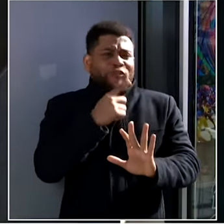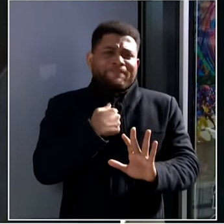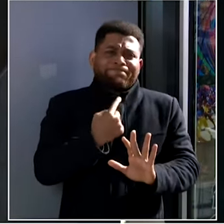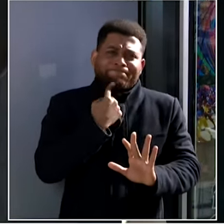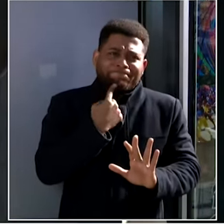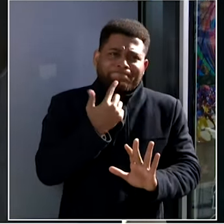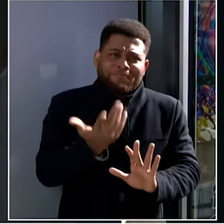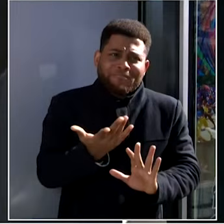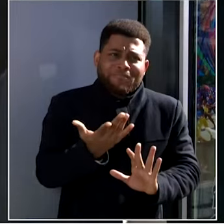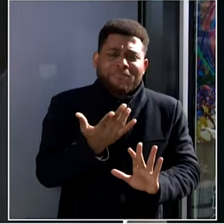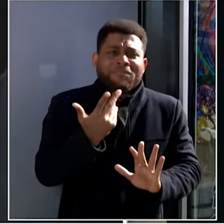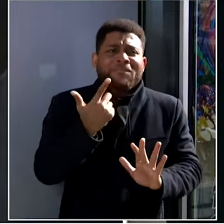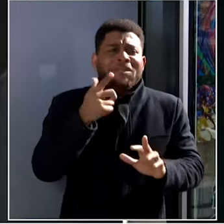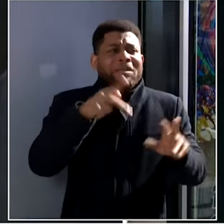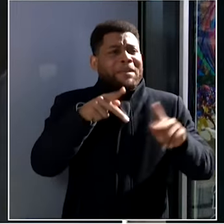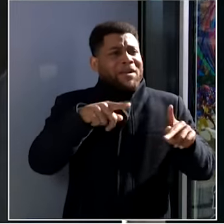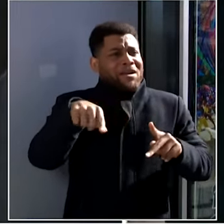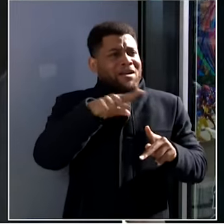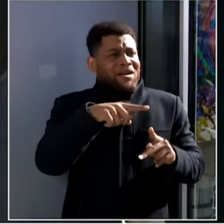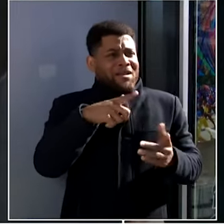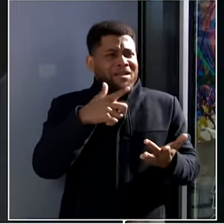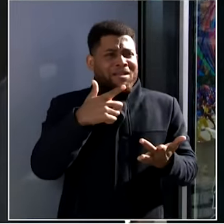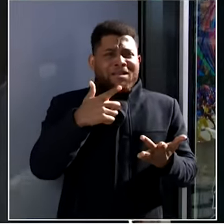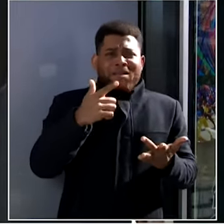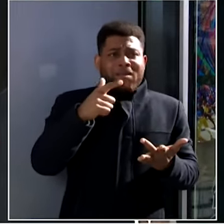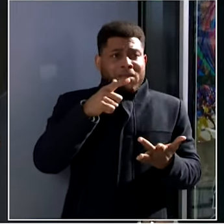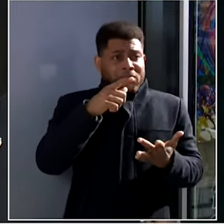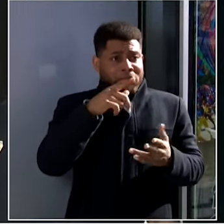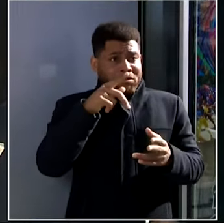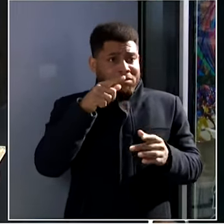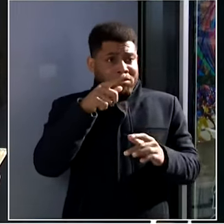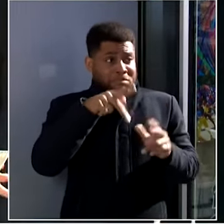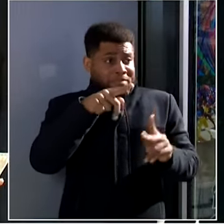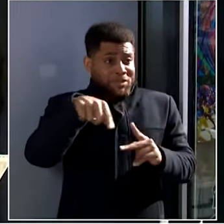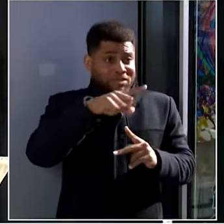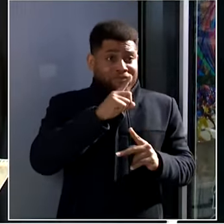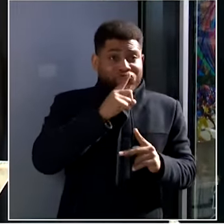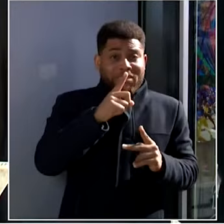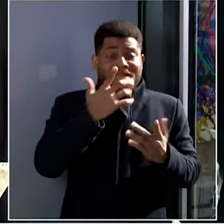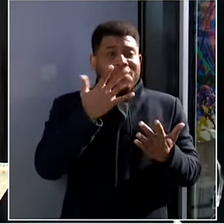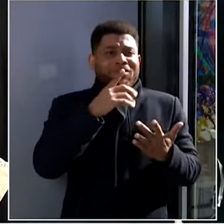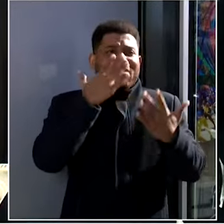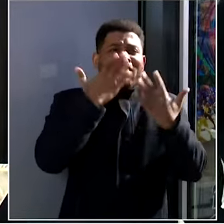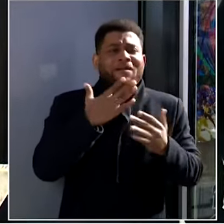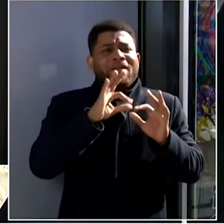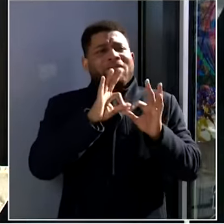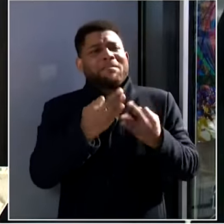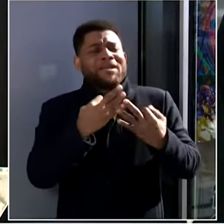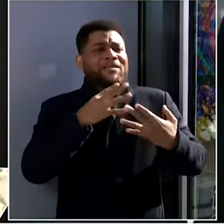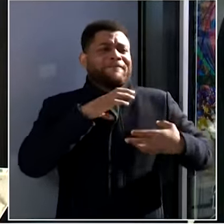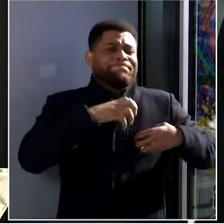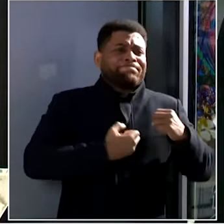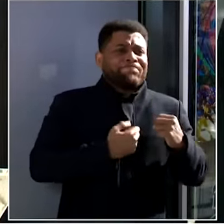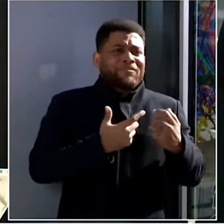a person's and a family's tragedy is being exploited for that reason. Let me just say that